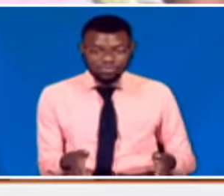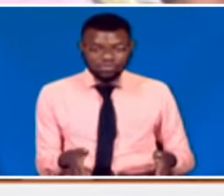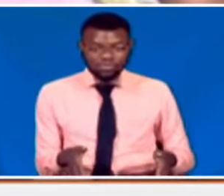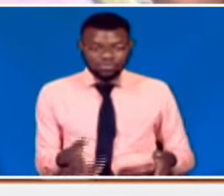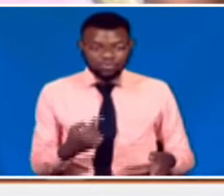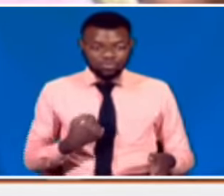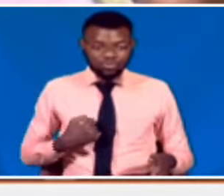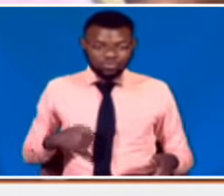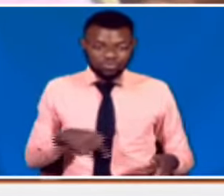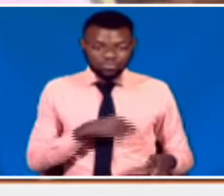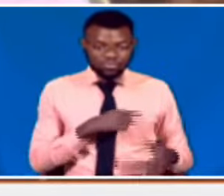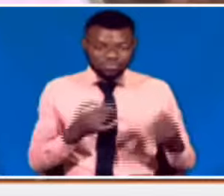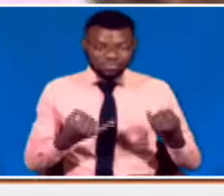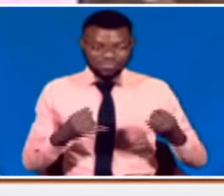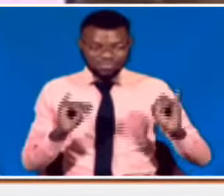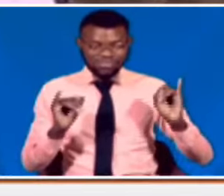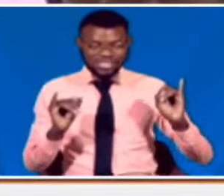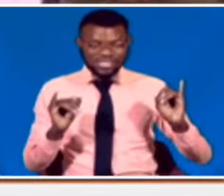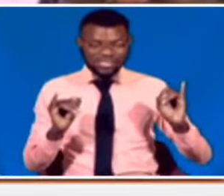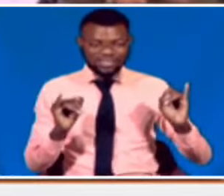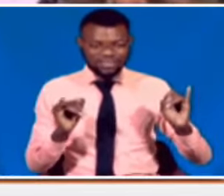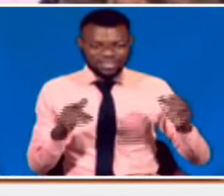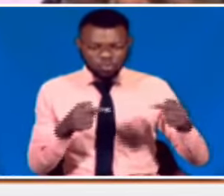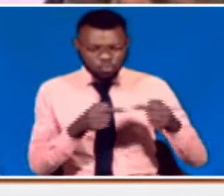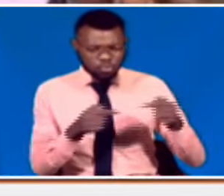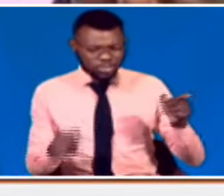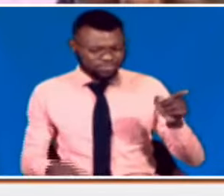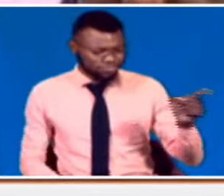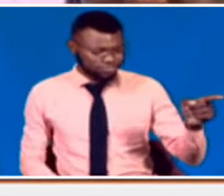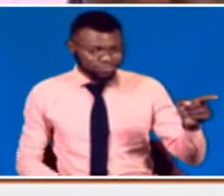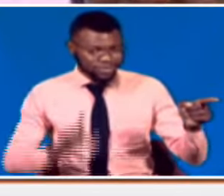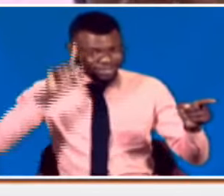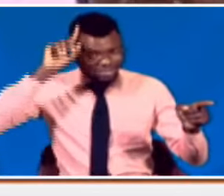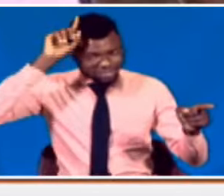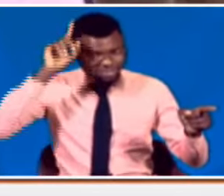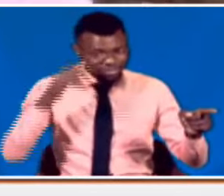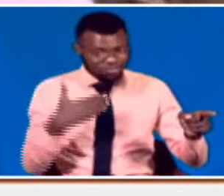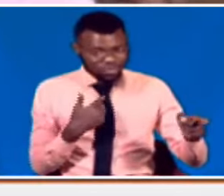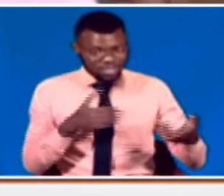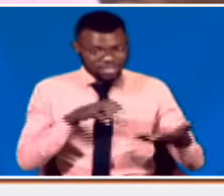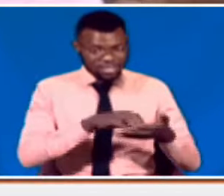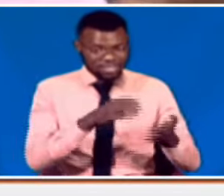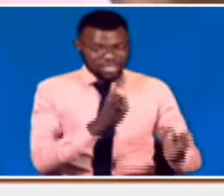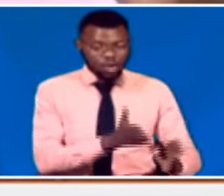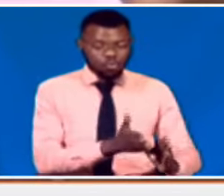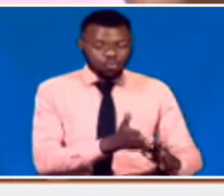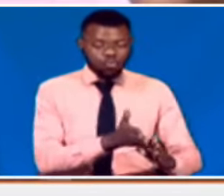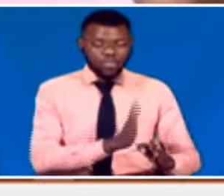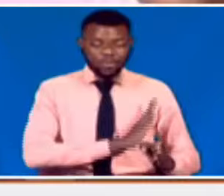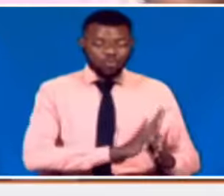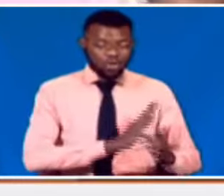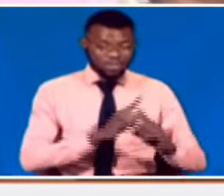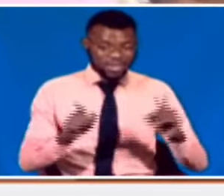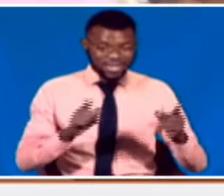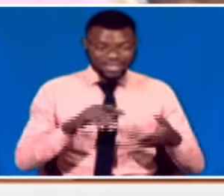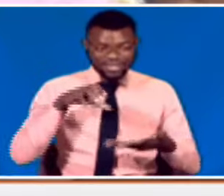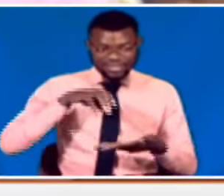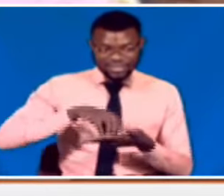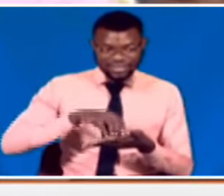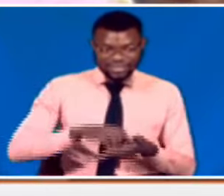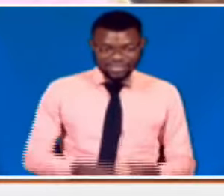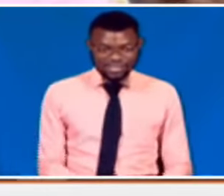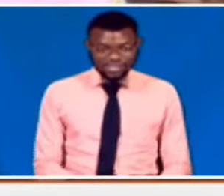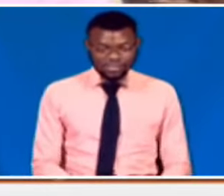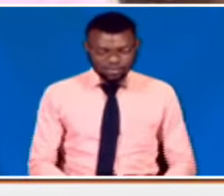move by the Attorney General, who is seeking to withdraw that case. And remember, this is a case that had around